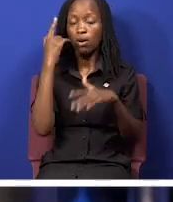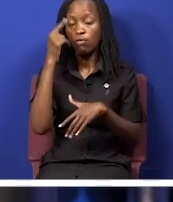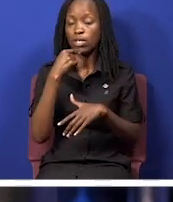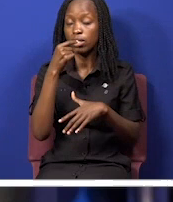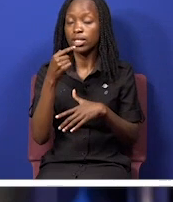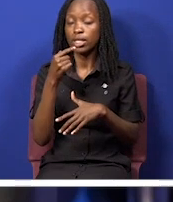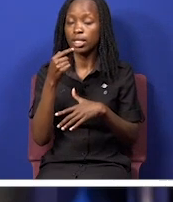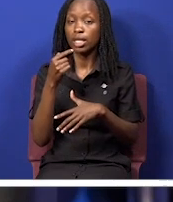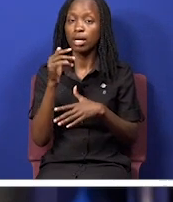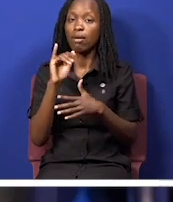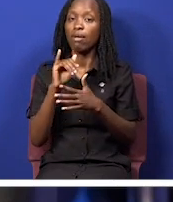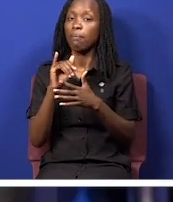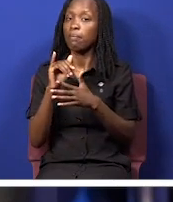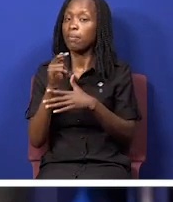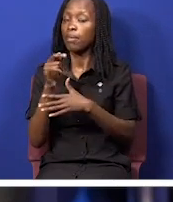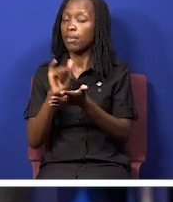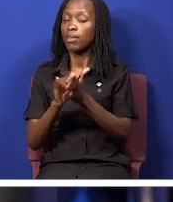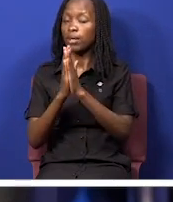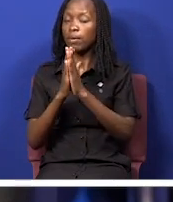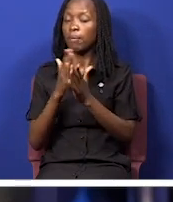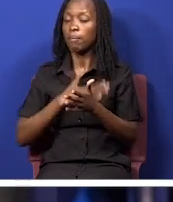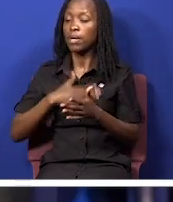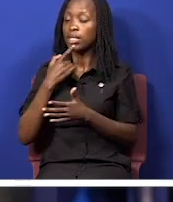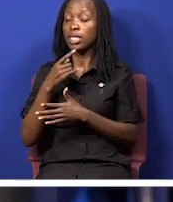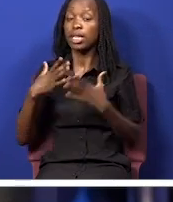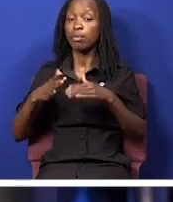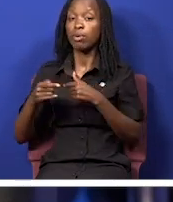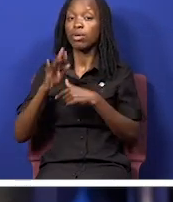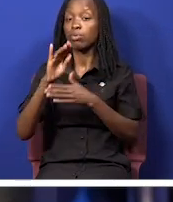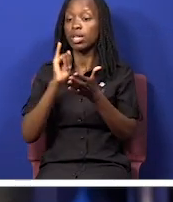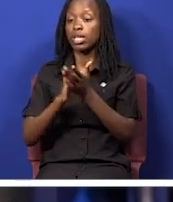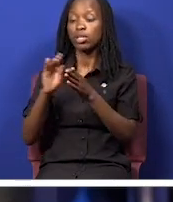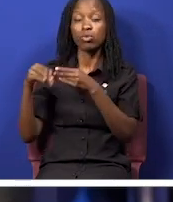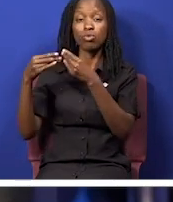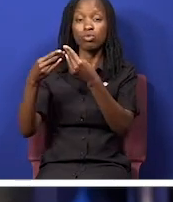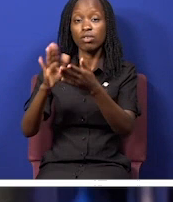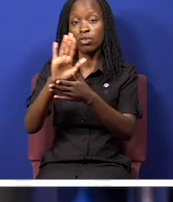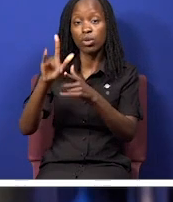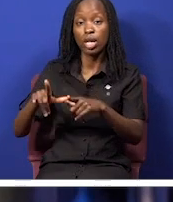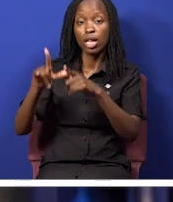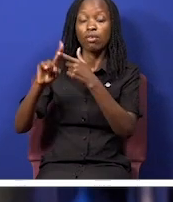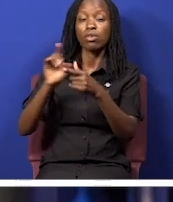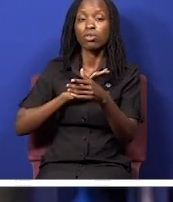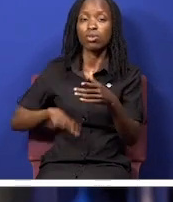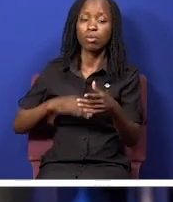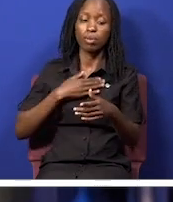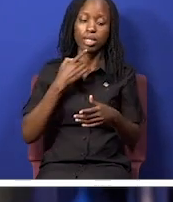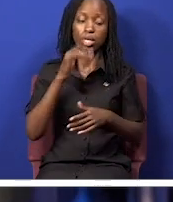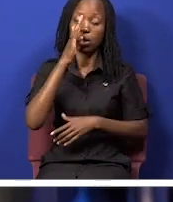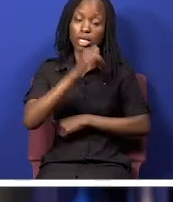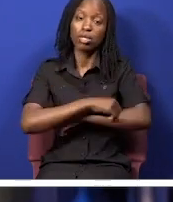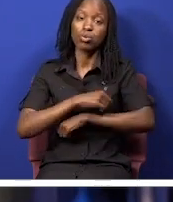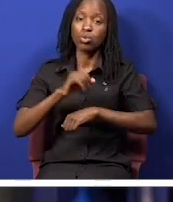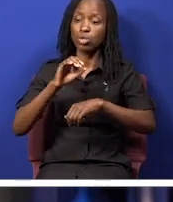Congratulations for saying this prayer. Please share with the people around you that you have given your life to Christ. Please tell your Sunday